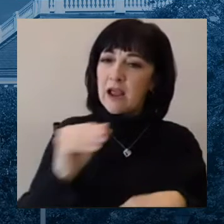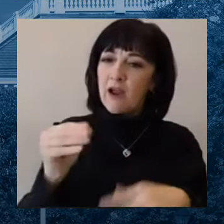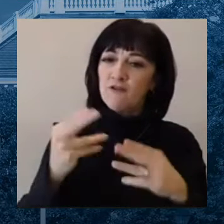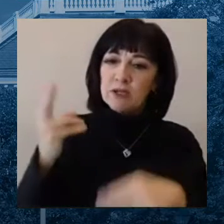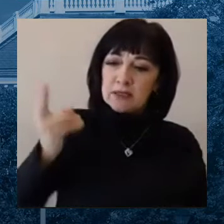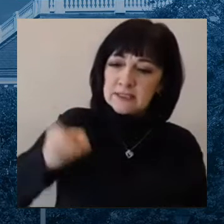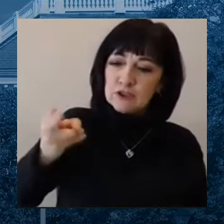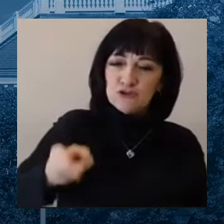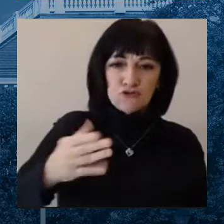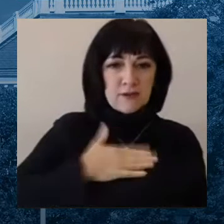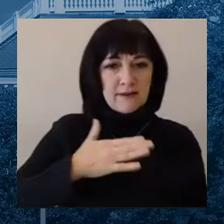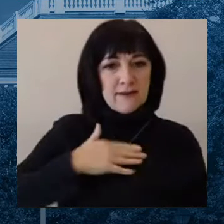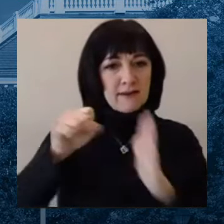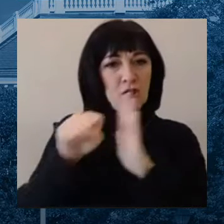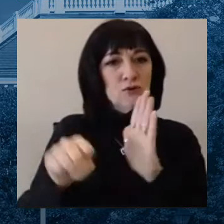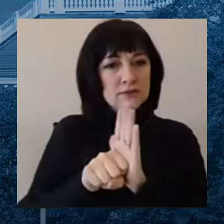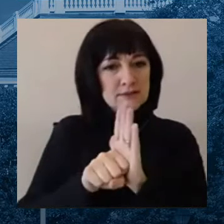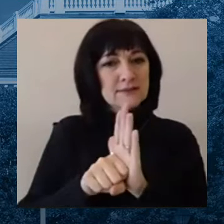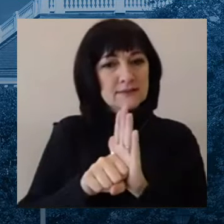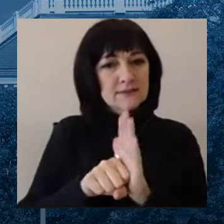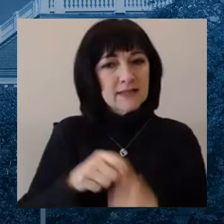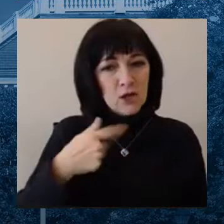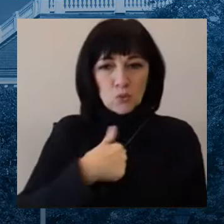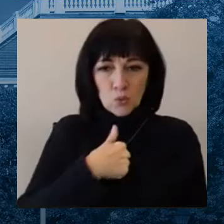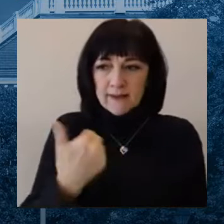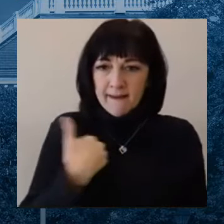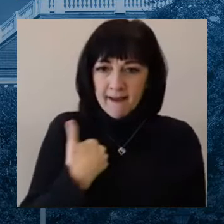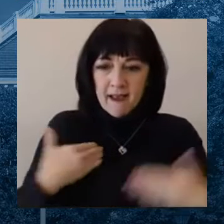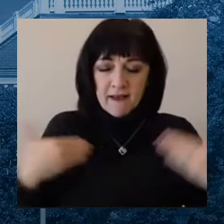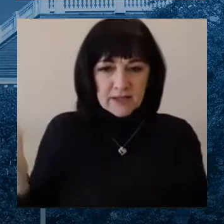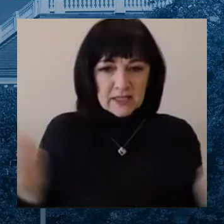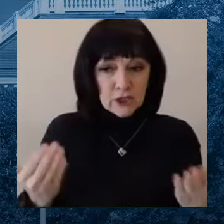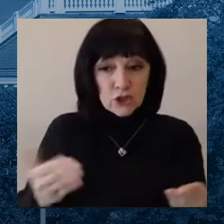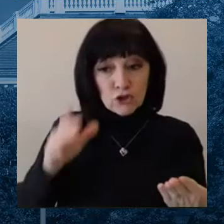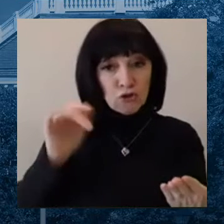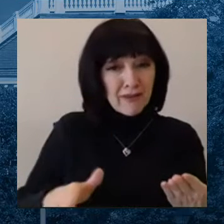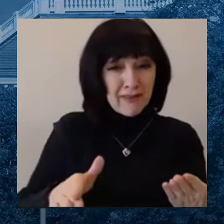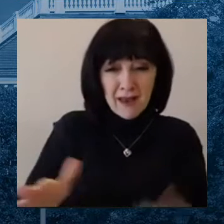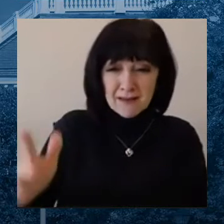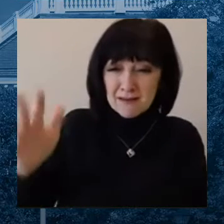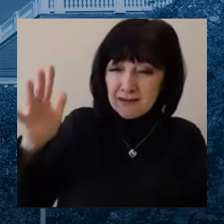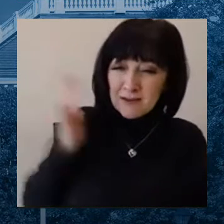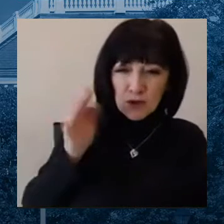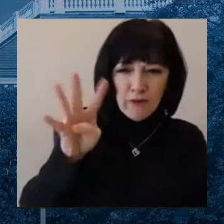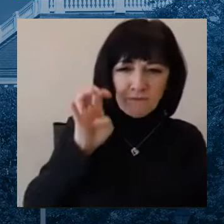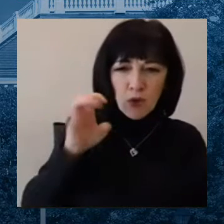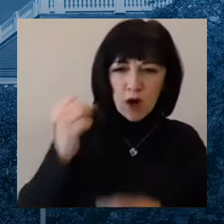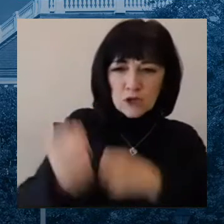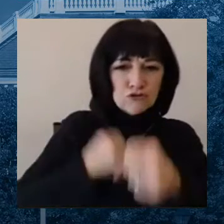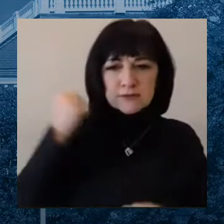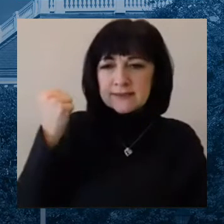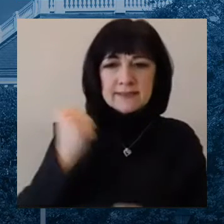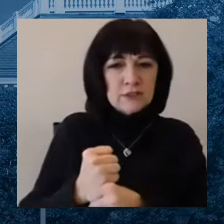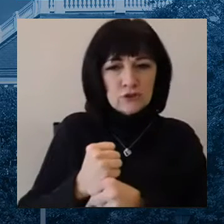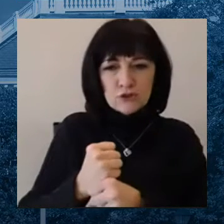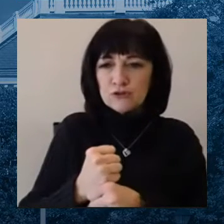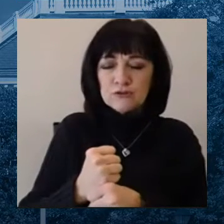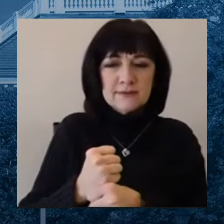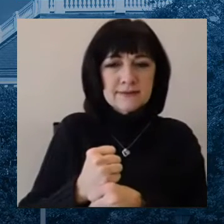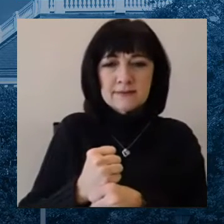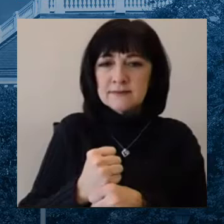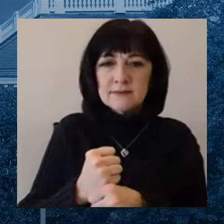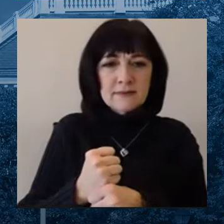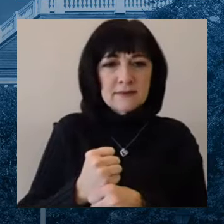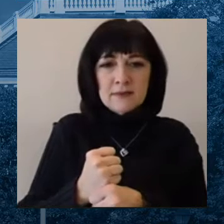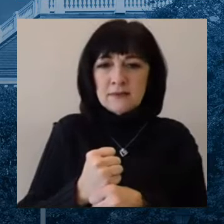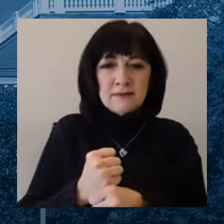of Americans of African descent, as we know, goes back 400 years, far beyond many